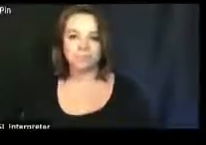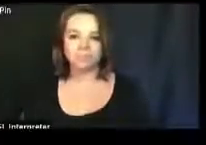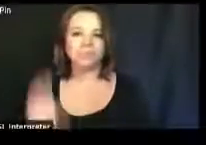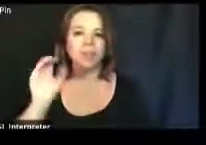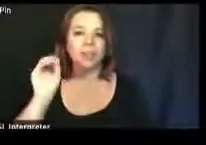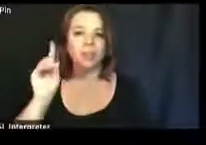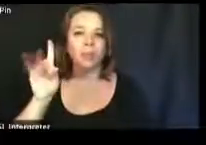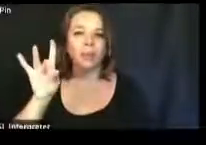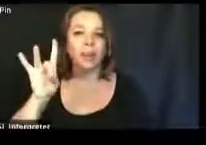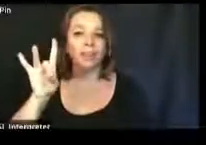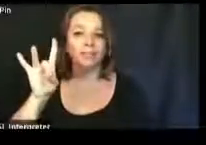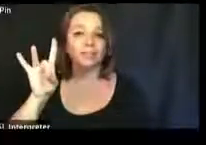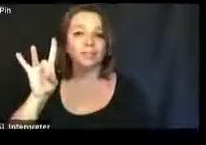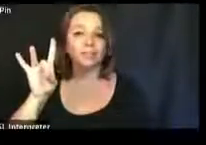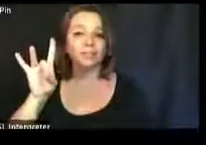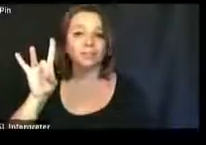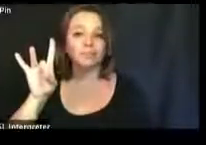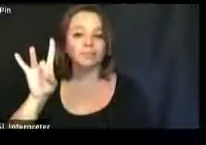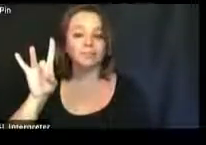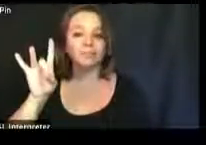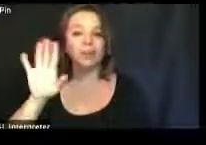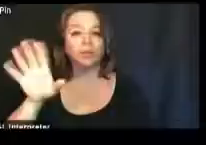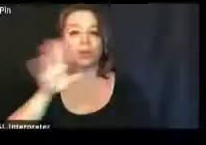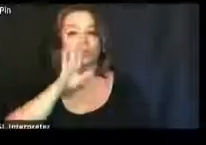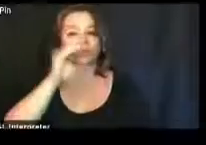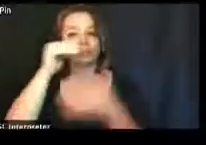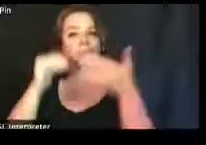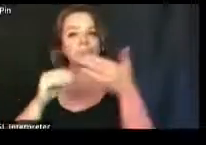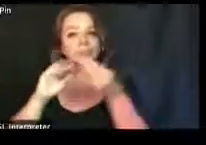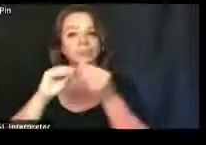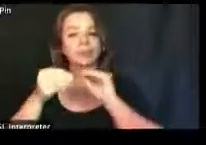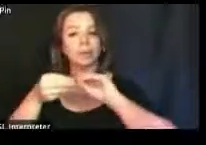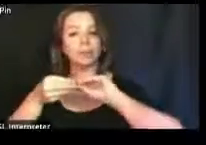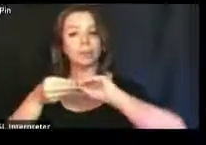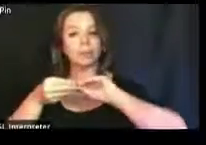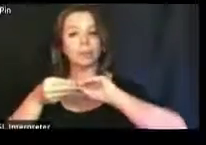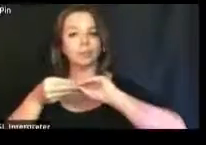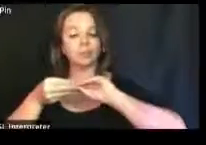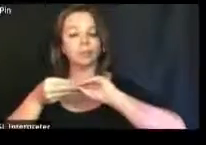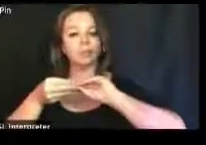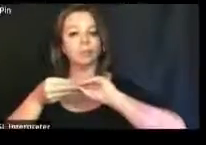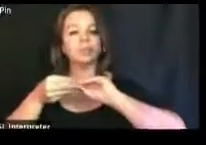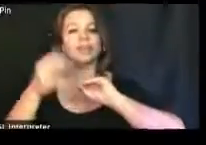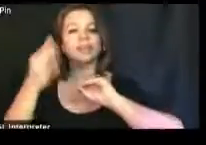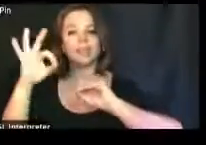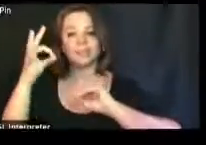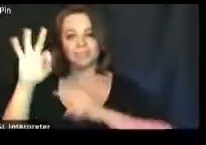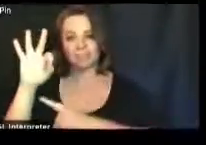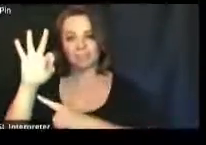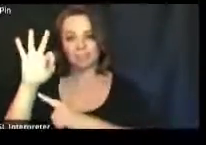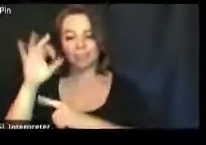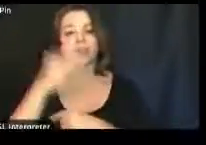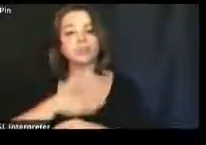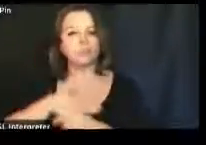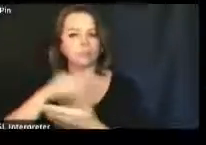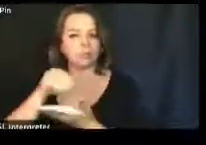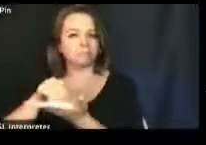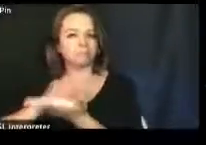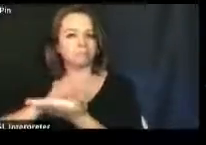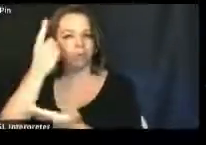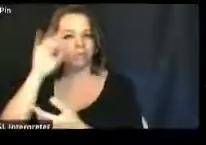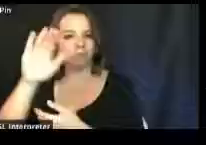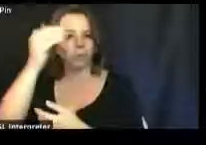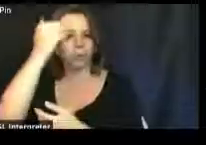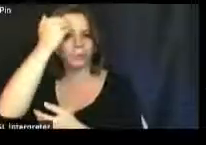018, your speaker order number will be 19, if you'll please make note of that for future